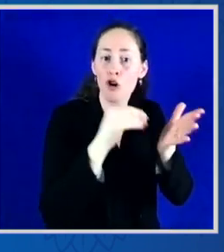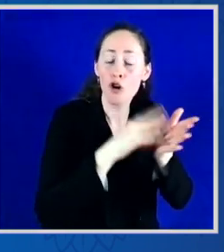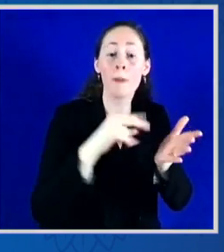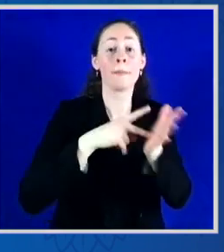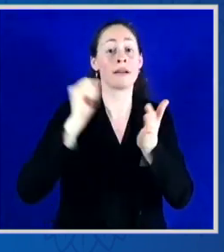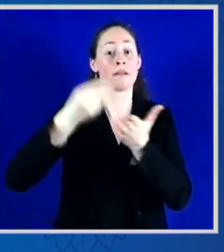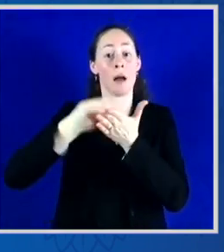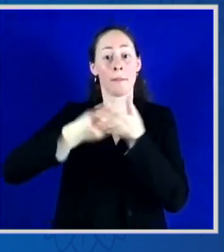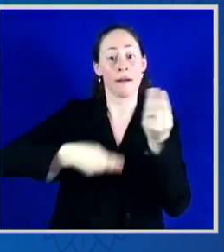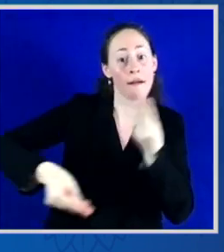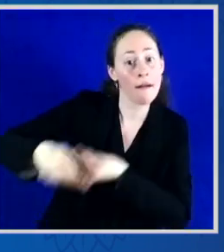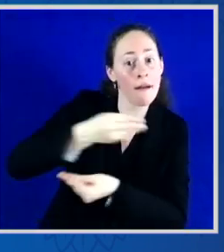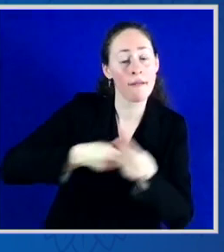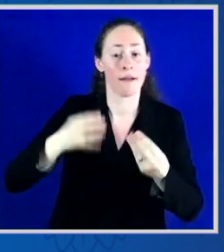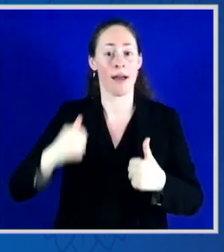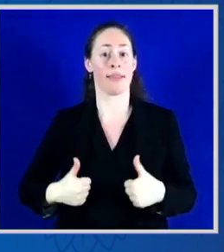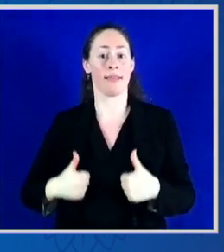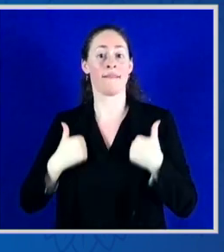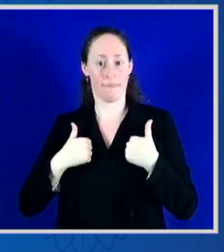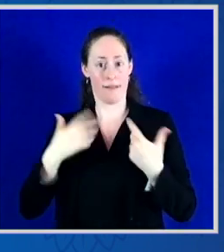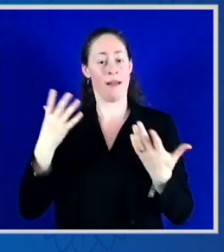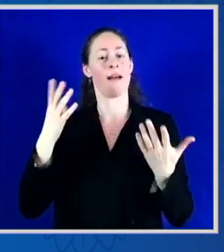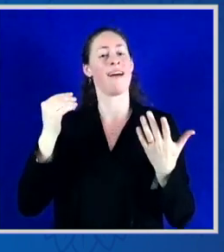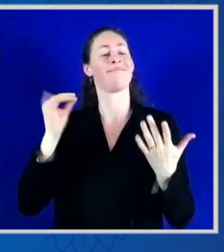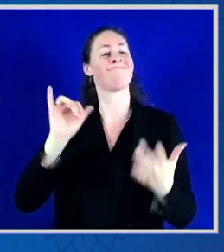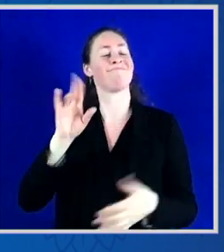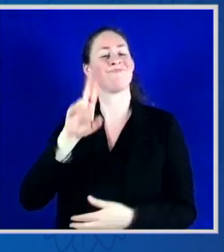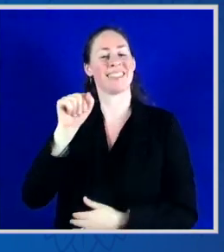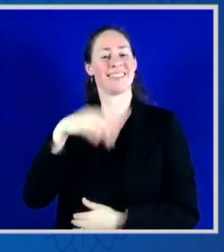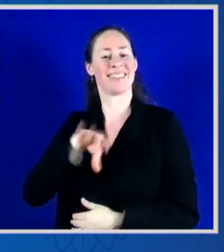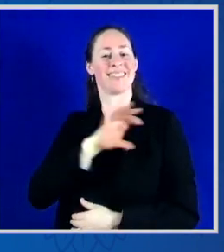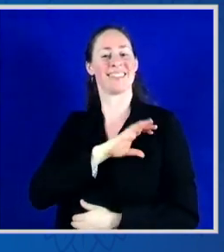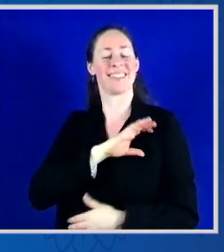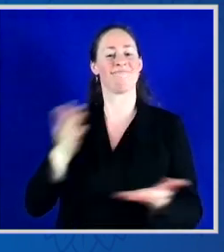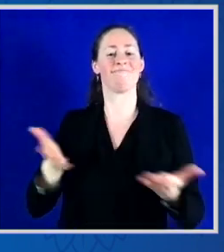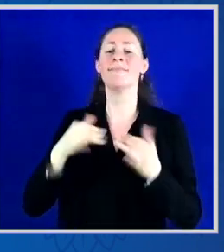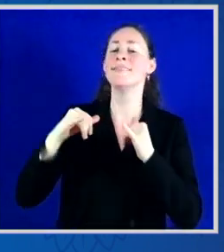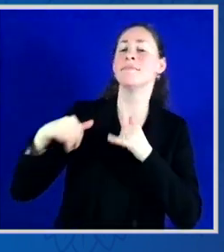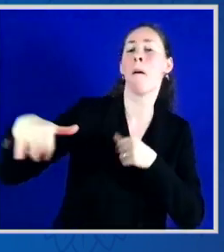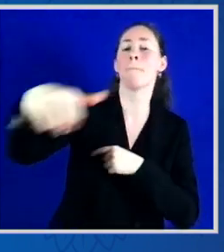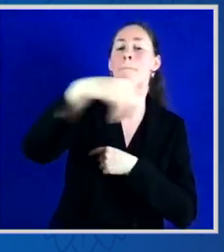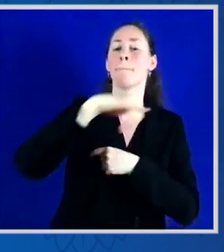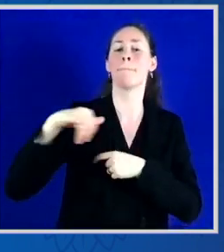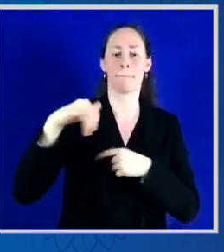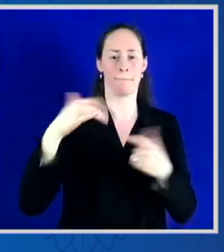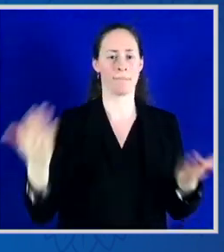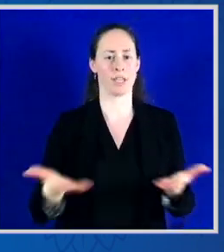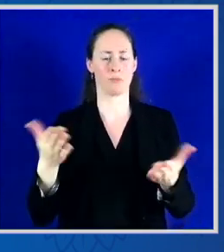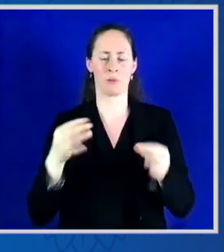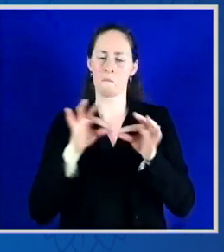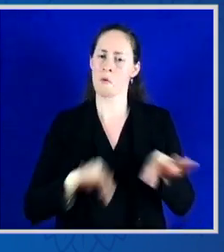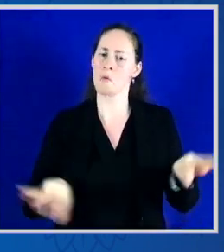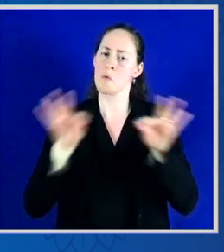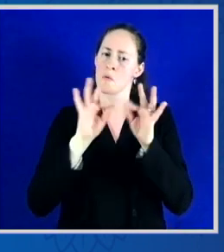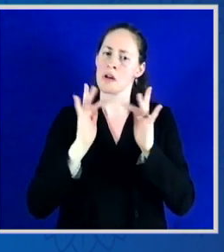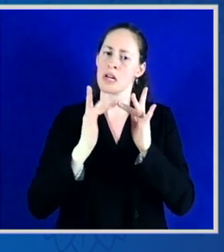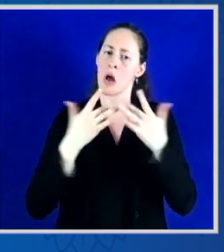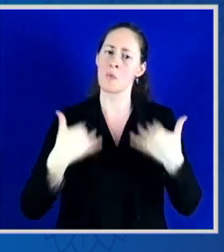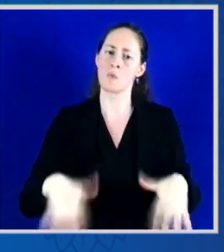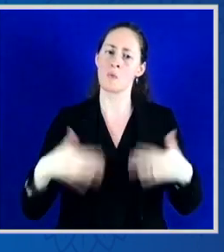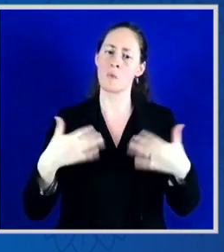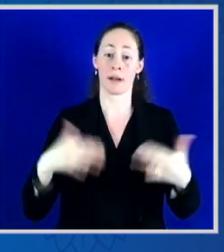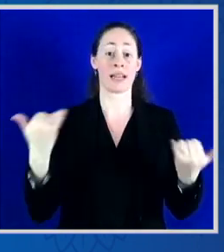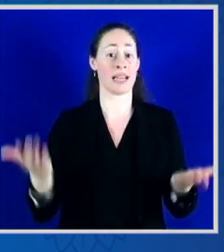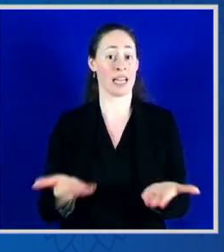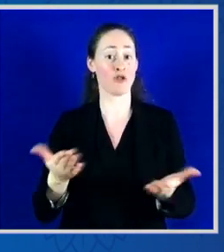much of a citizen of the United States as anyone else has the availability to. Here in Red Cliff, our commercial fishermen are out